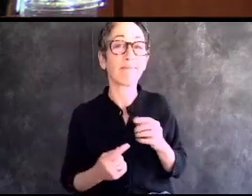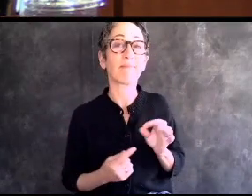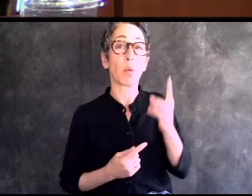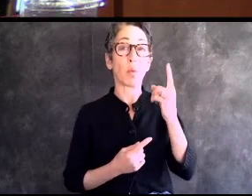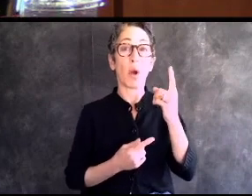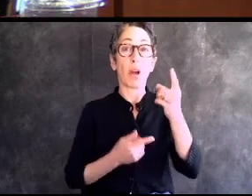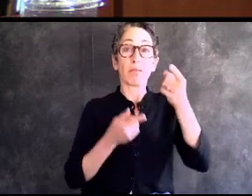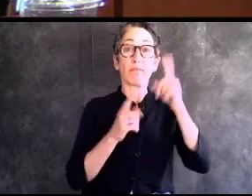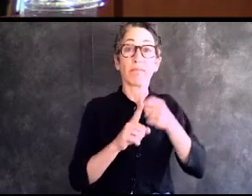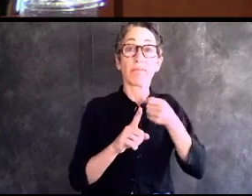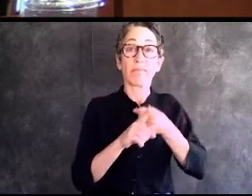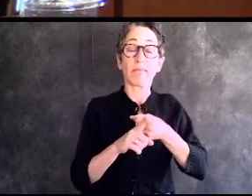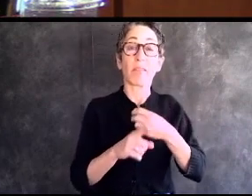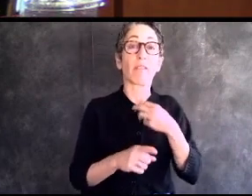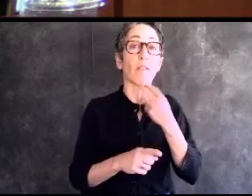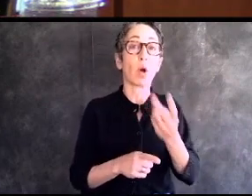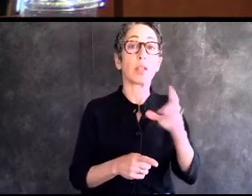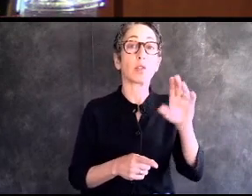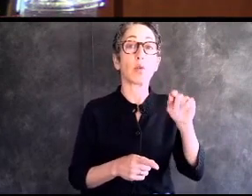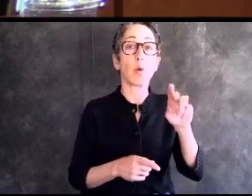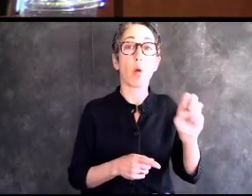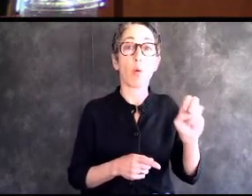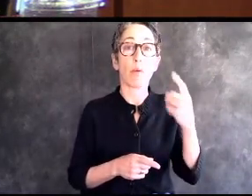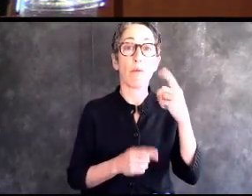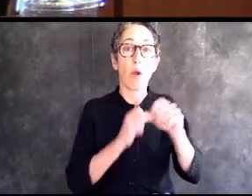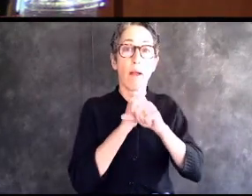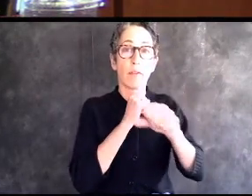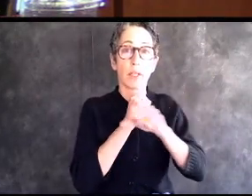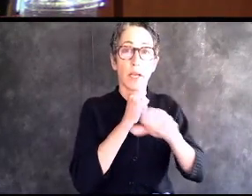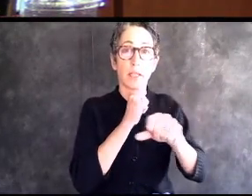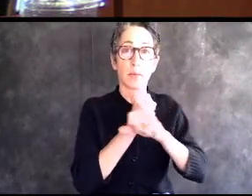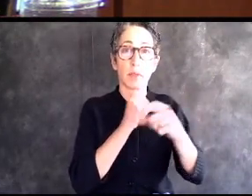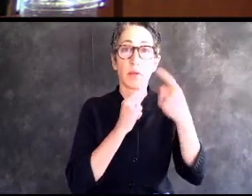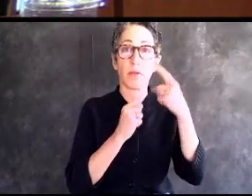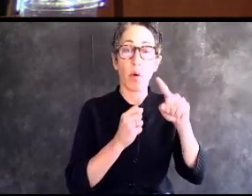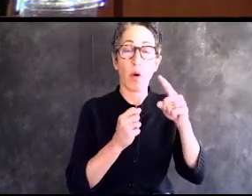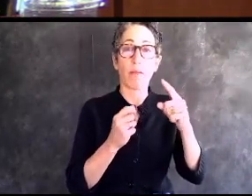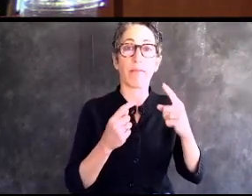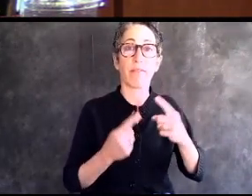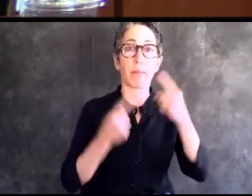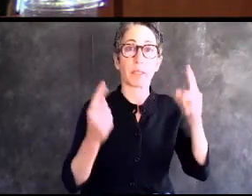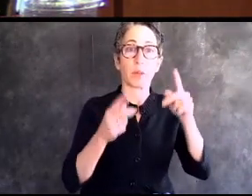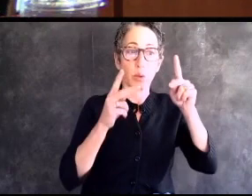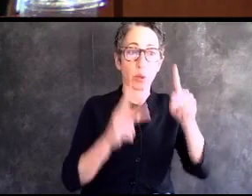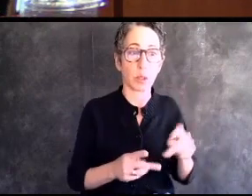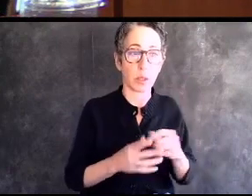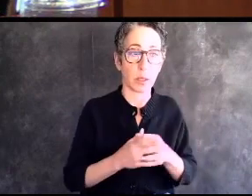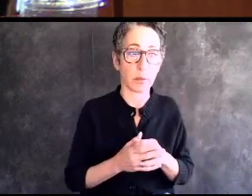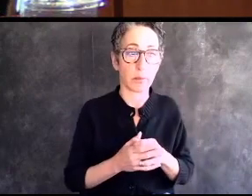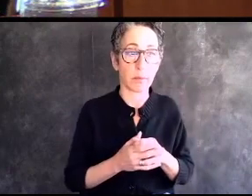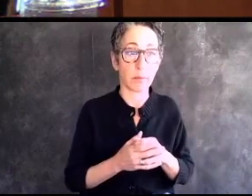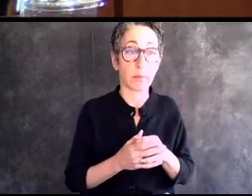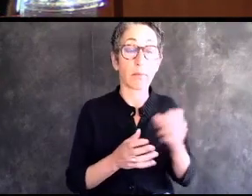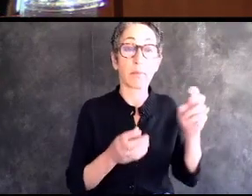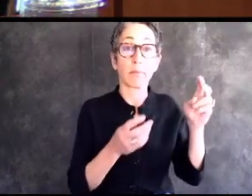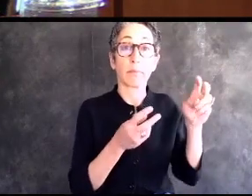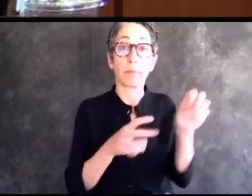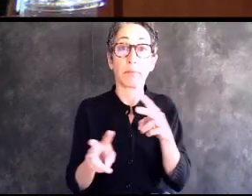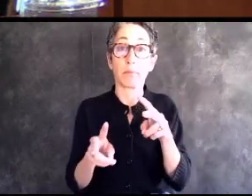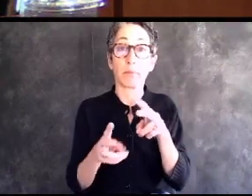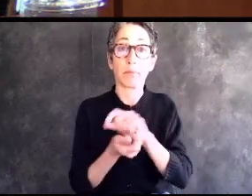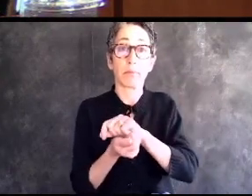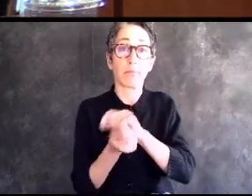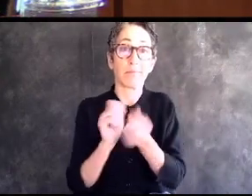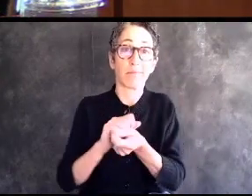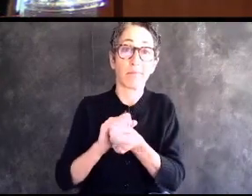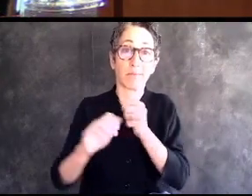cloned, and in online advertisements, they would just click through the advertisement into a encrypted chat with that